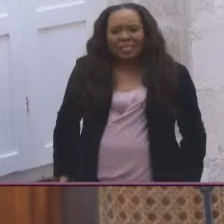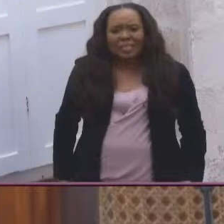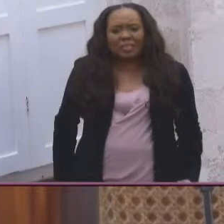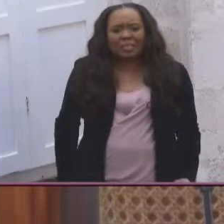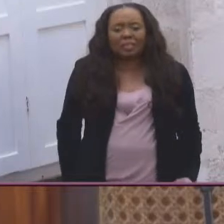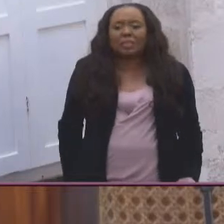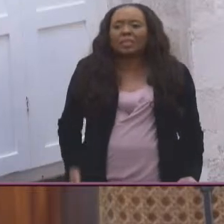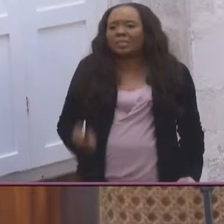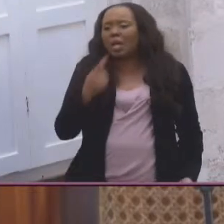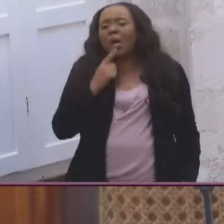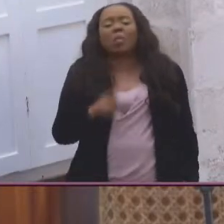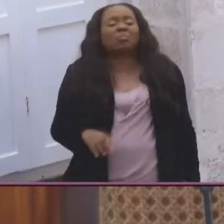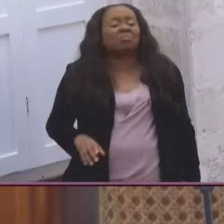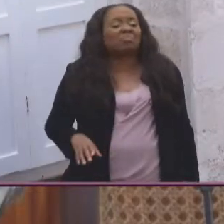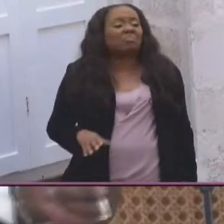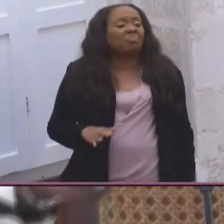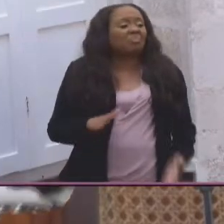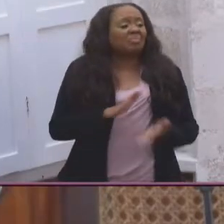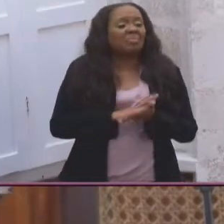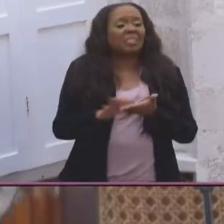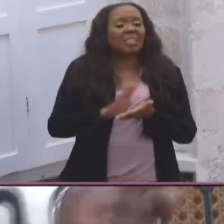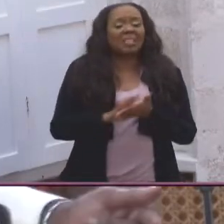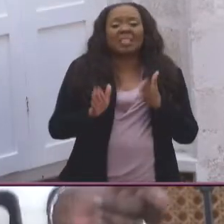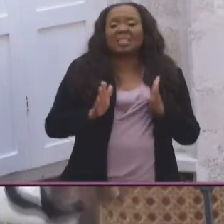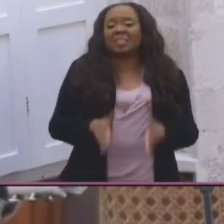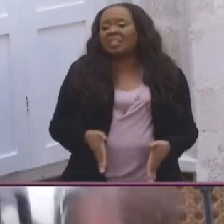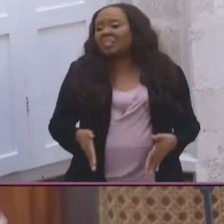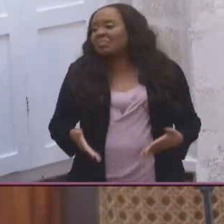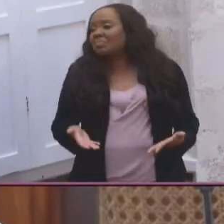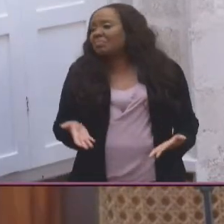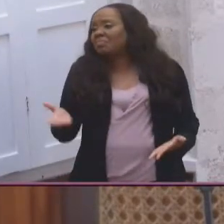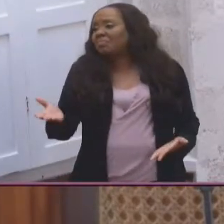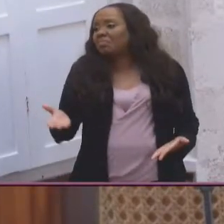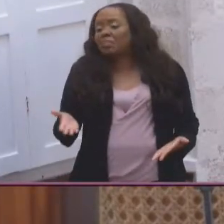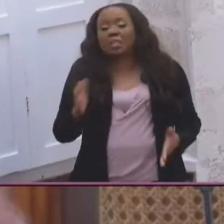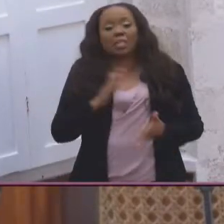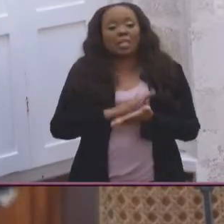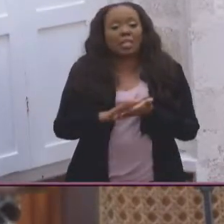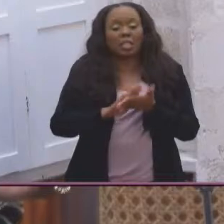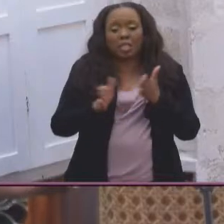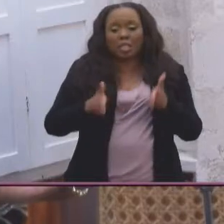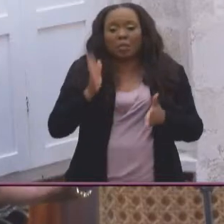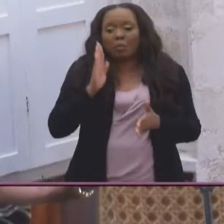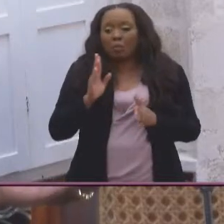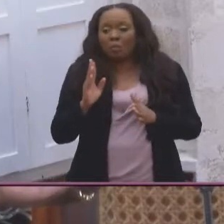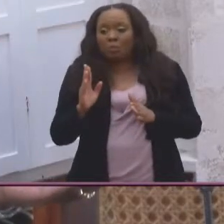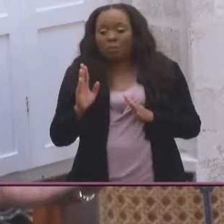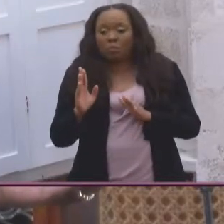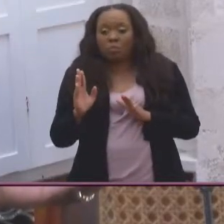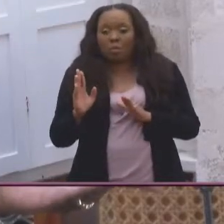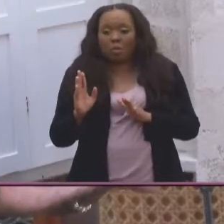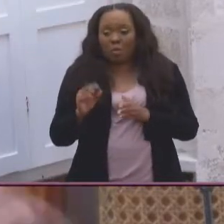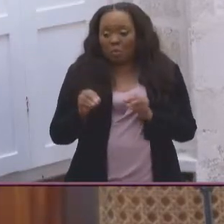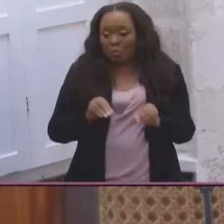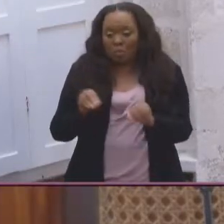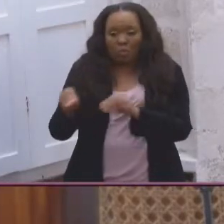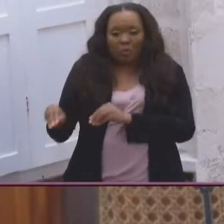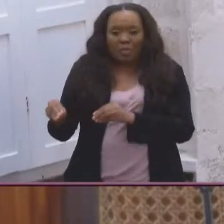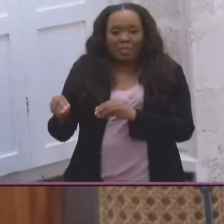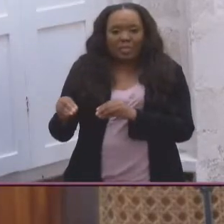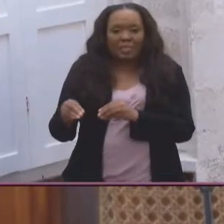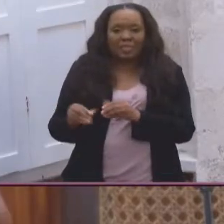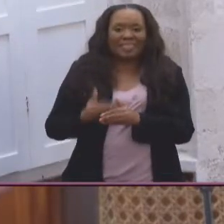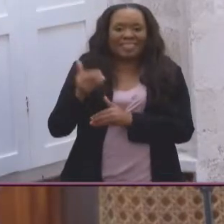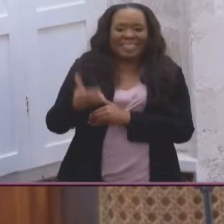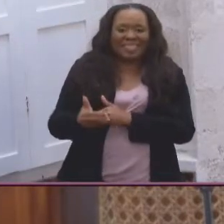cleaner or the maid isn't going to get in there to deal with it till the next morning. What do they think is going to happen?